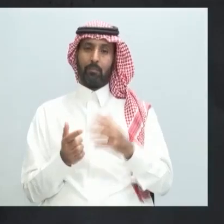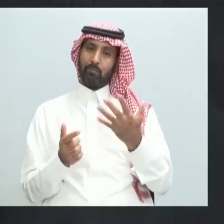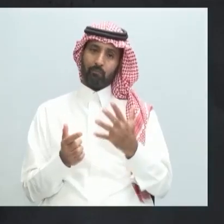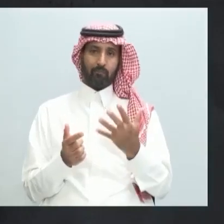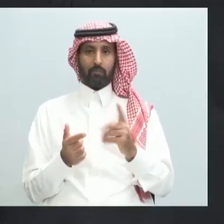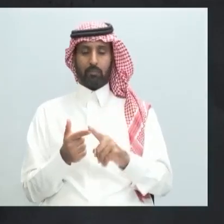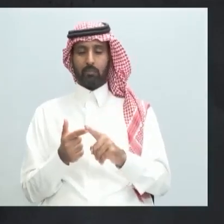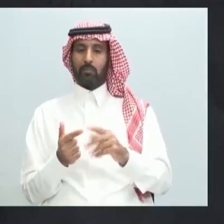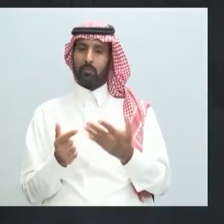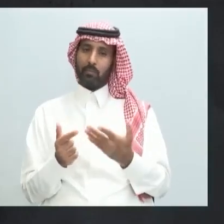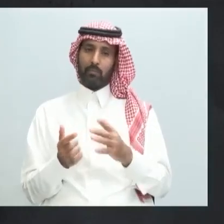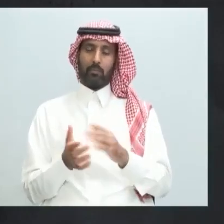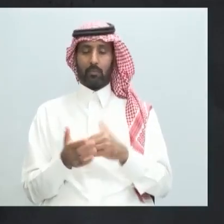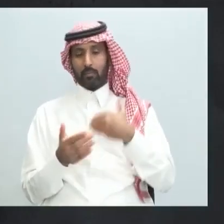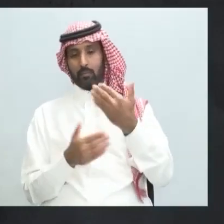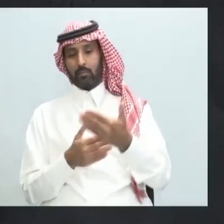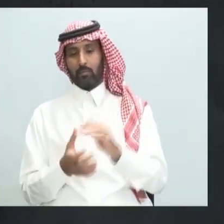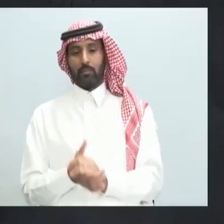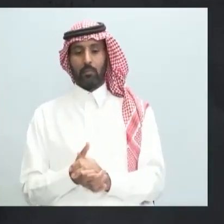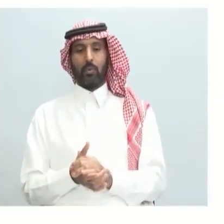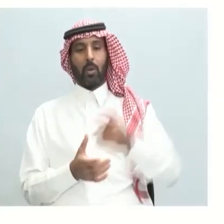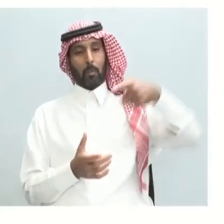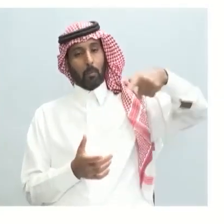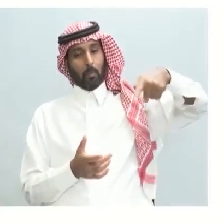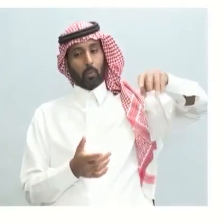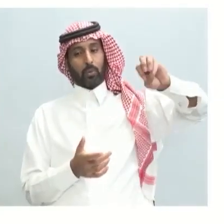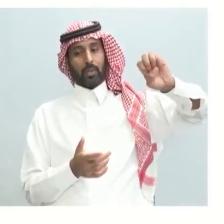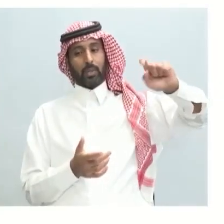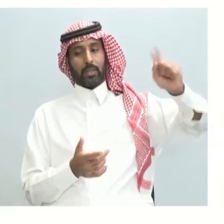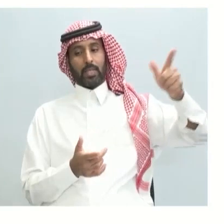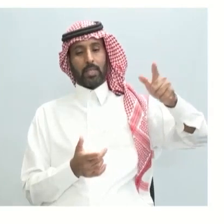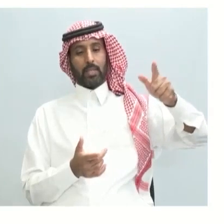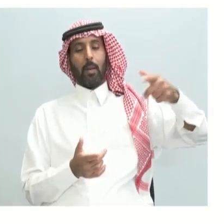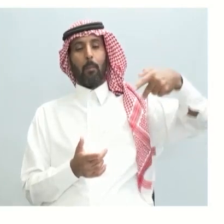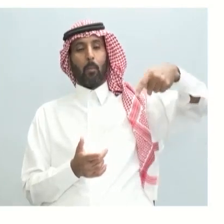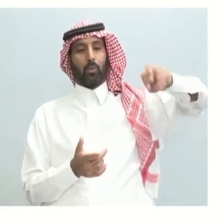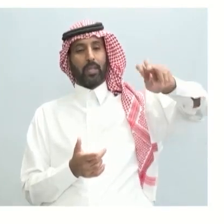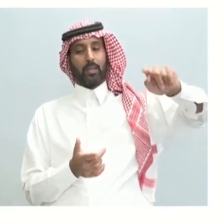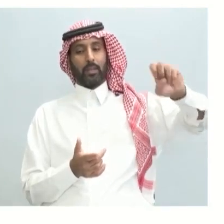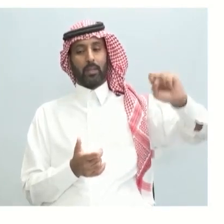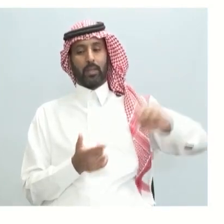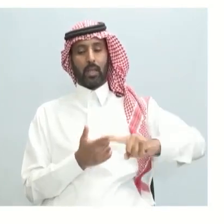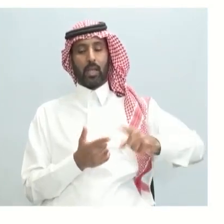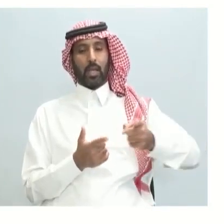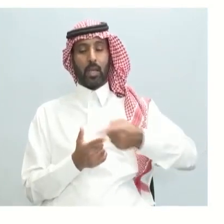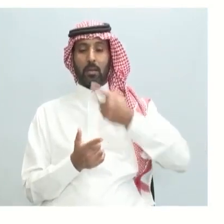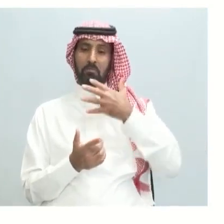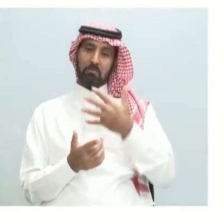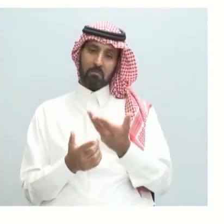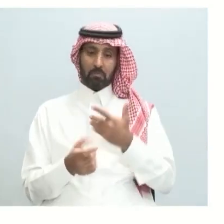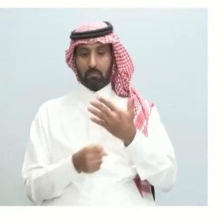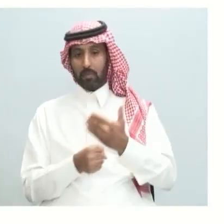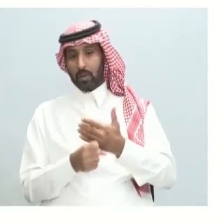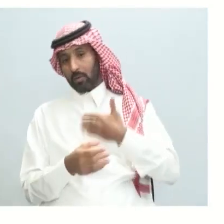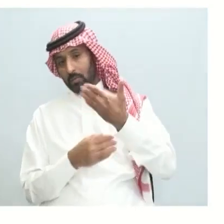Something that has a possibility in the future. Yes, that's correct. It's potential. Potential, it means something that